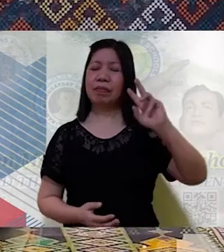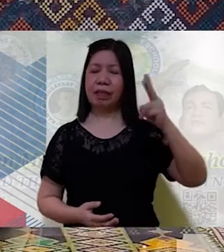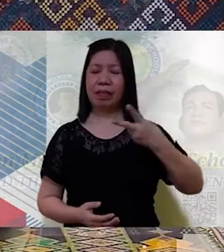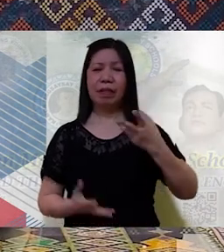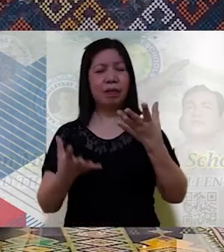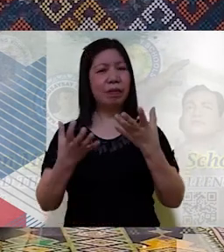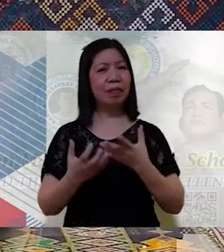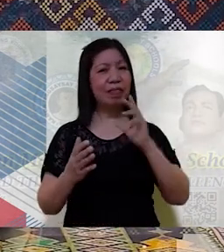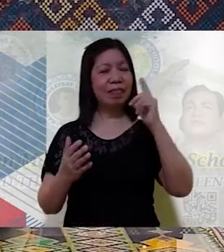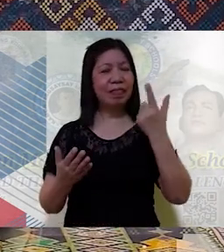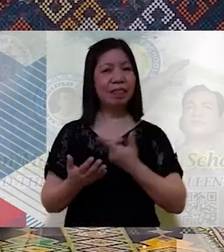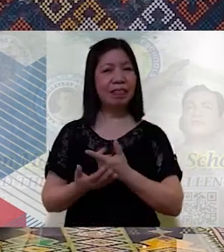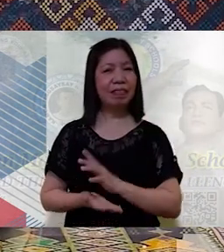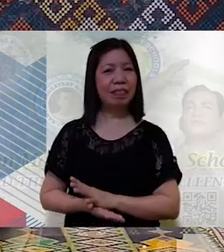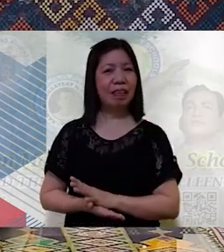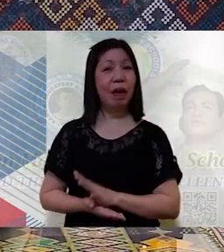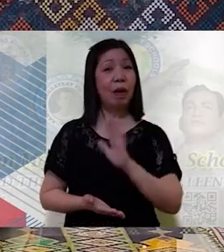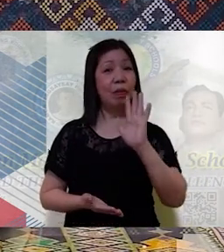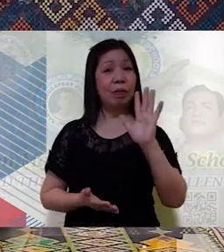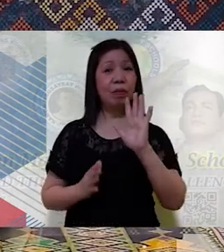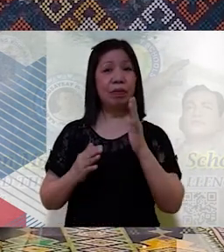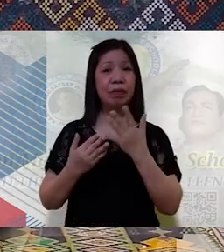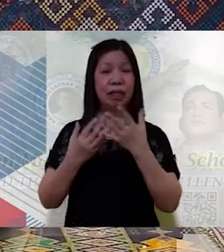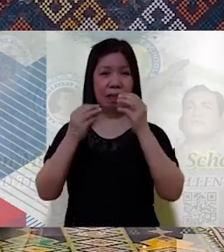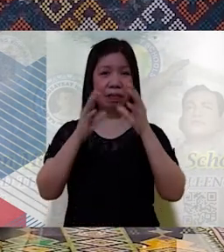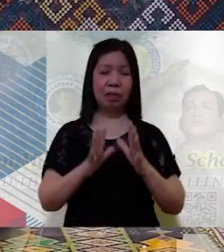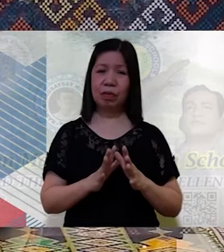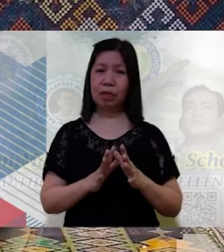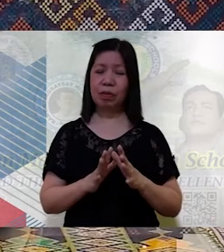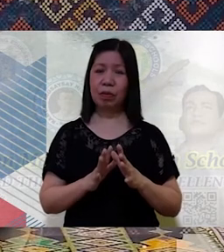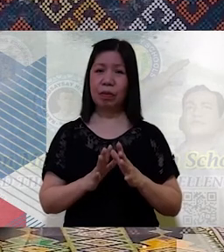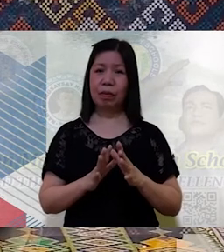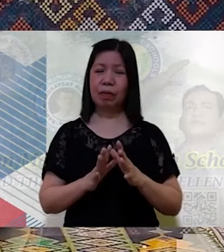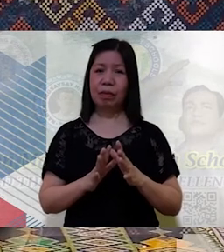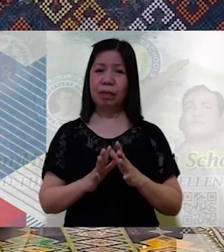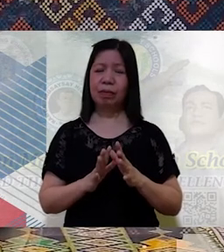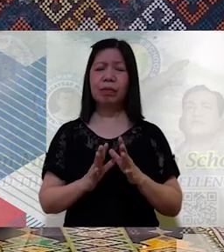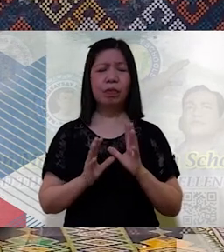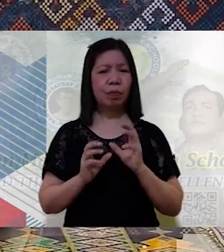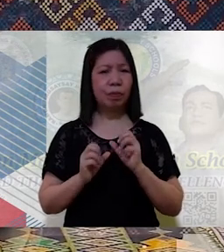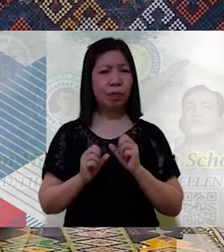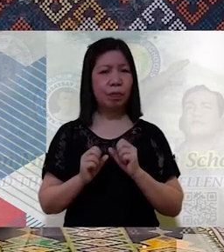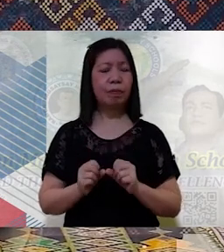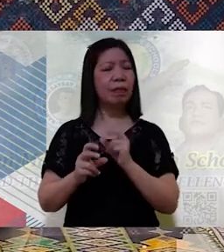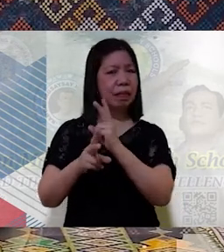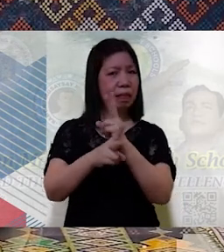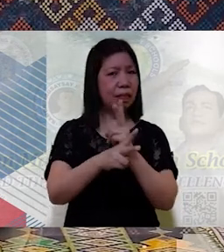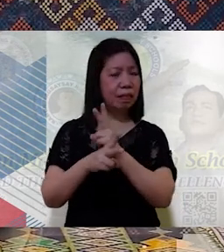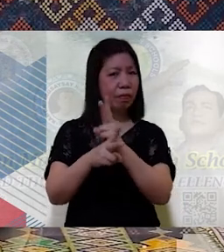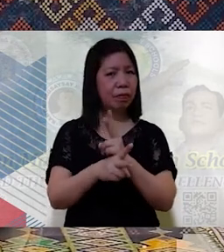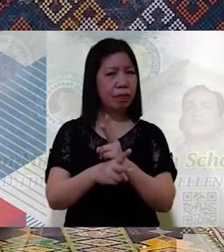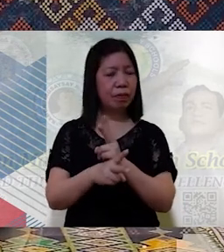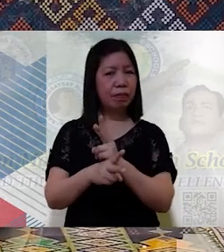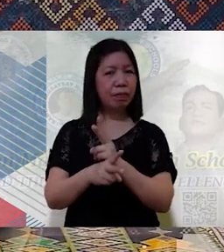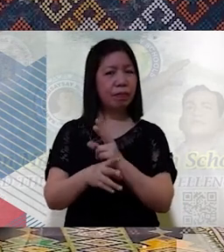Secondly, I would also like to greet our teachers, without whose very careful